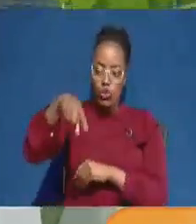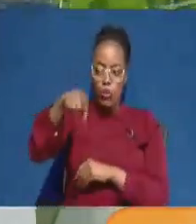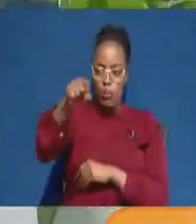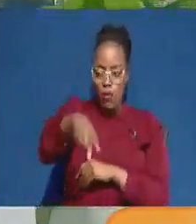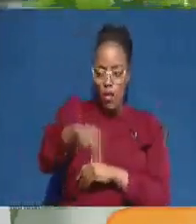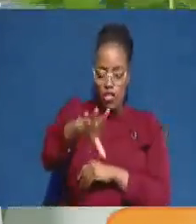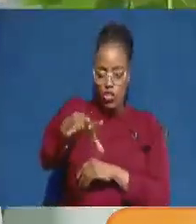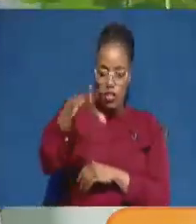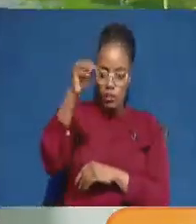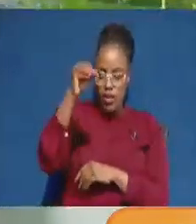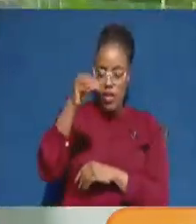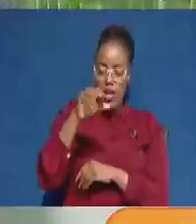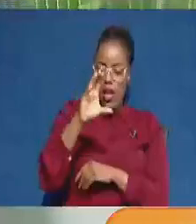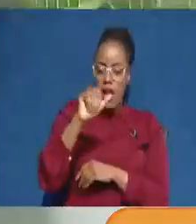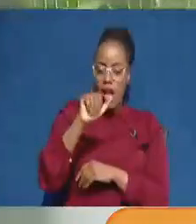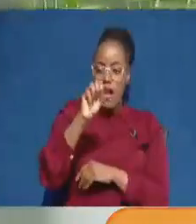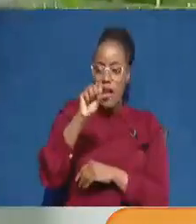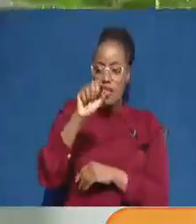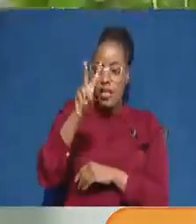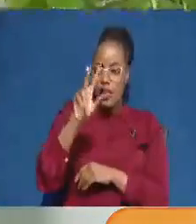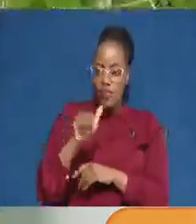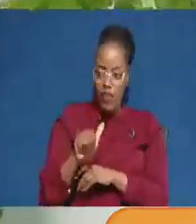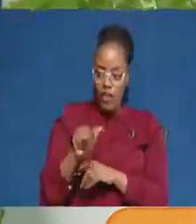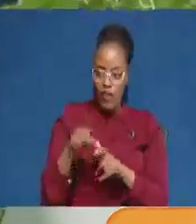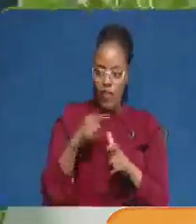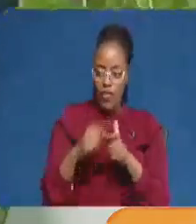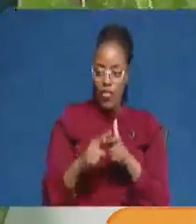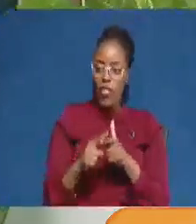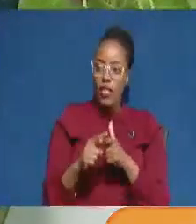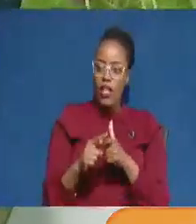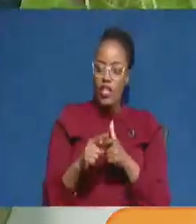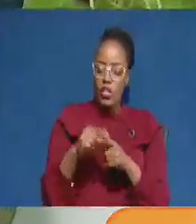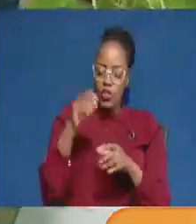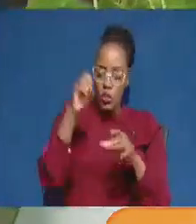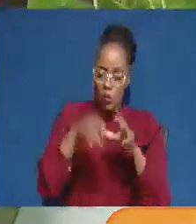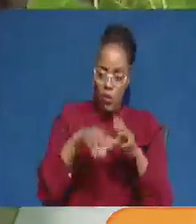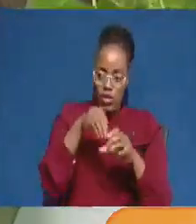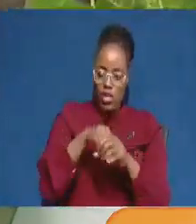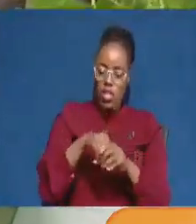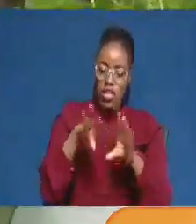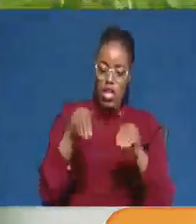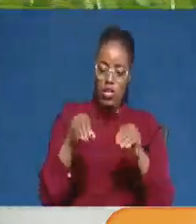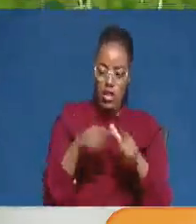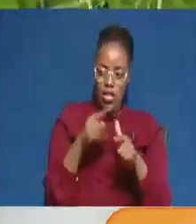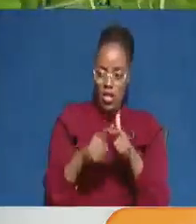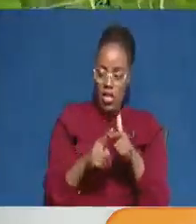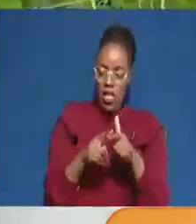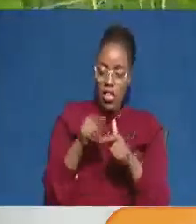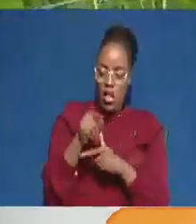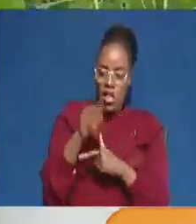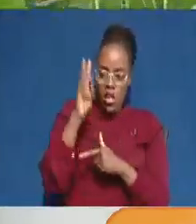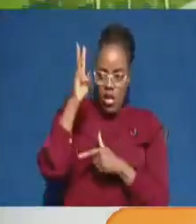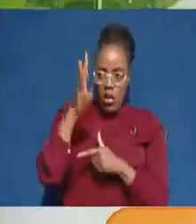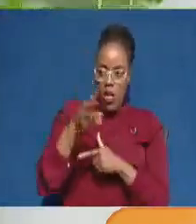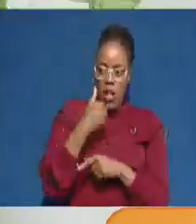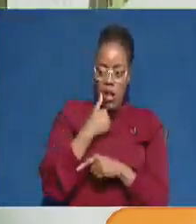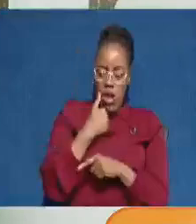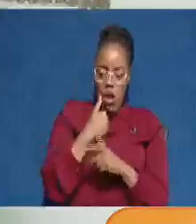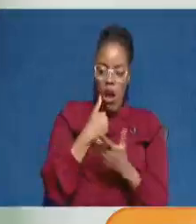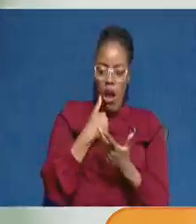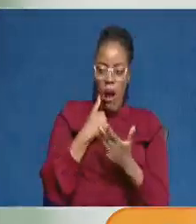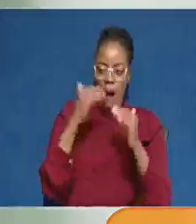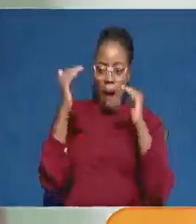you take your cassava cutting and you put it in the soil. Now the soil will come up to around this